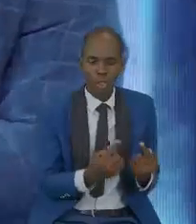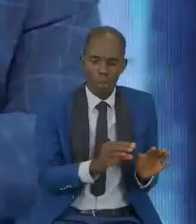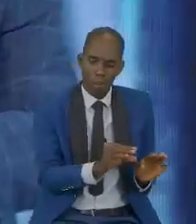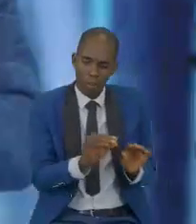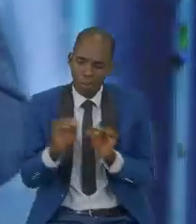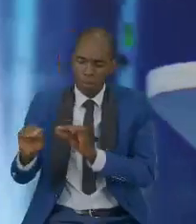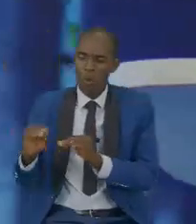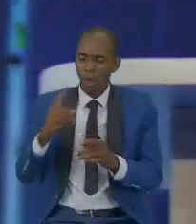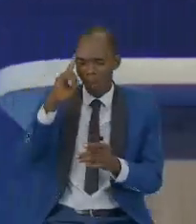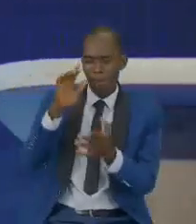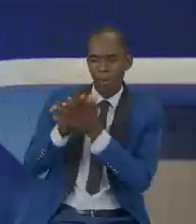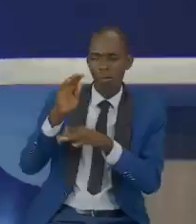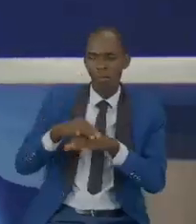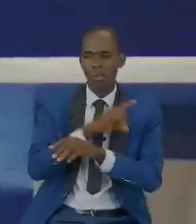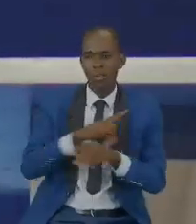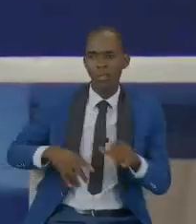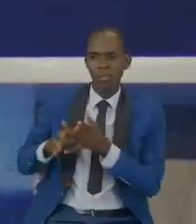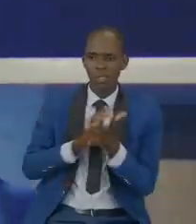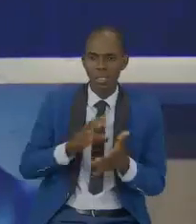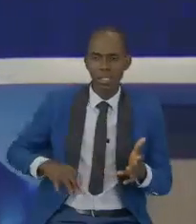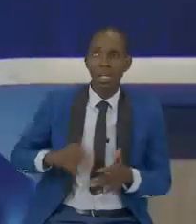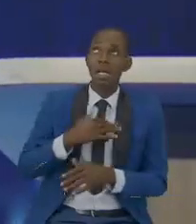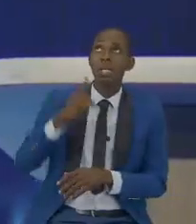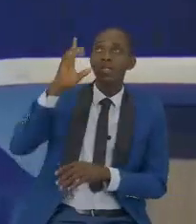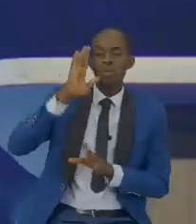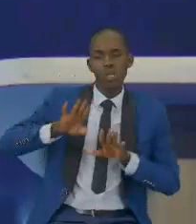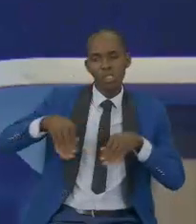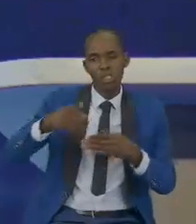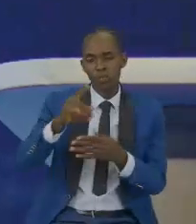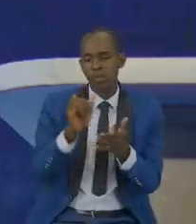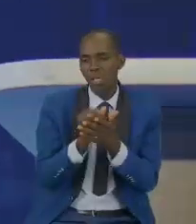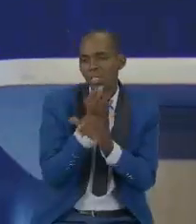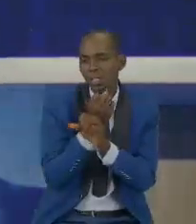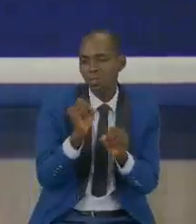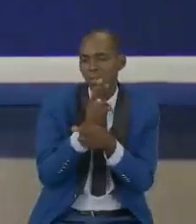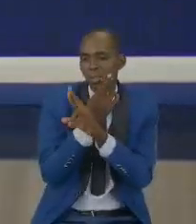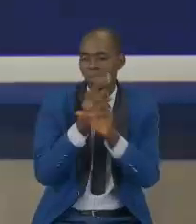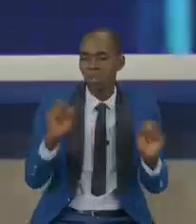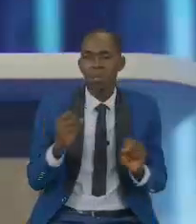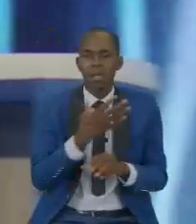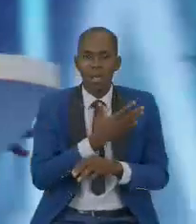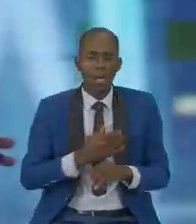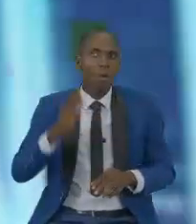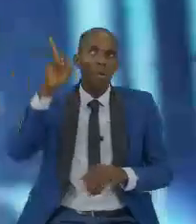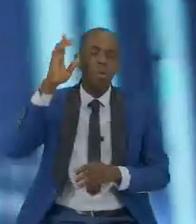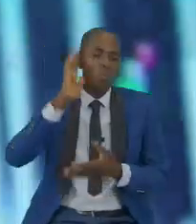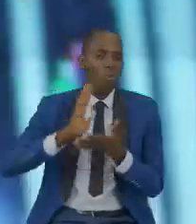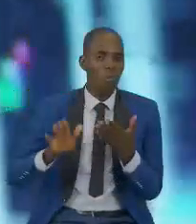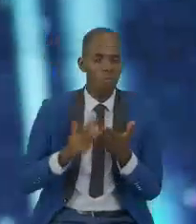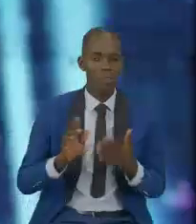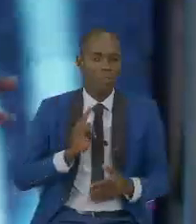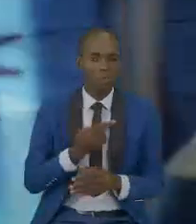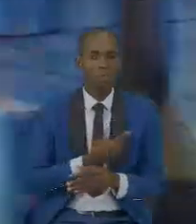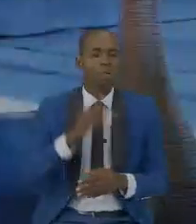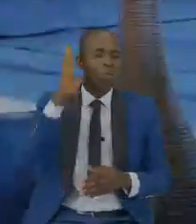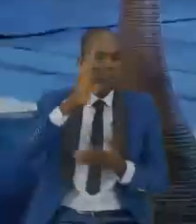on the Lord Jesus Christ, and he will give us that salvation and redemption, and he will pardon us. It will